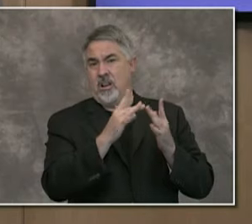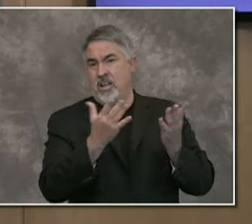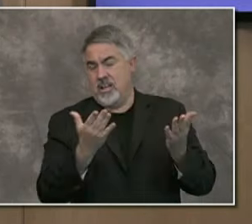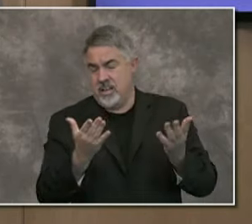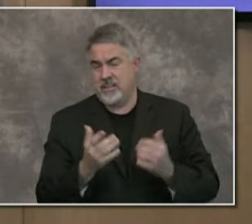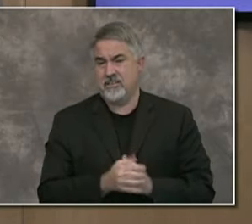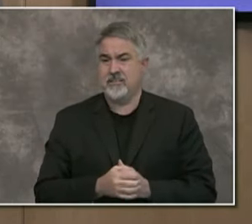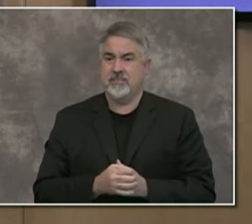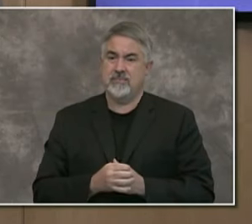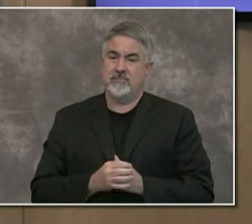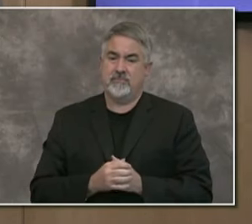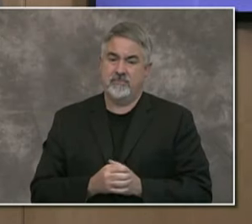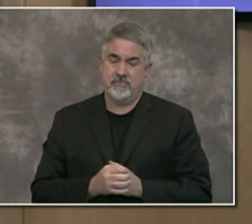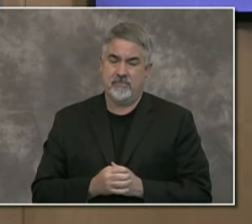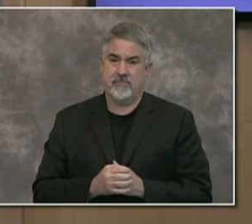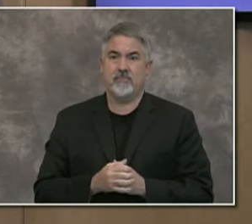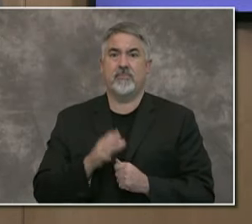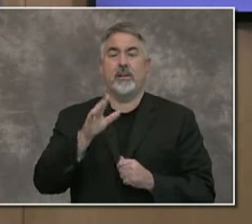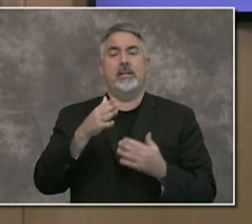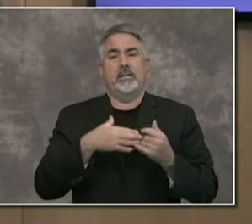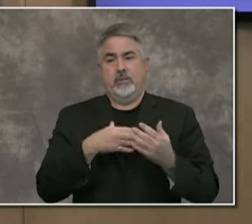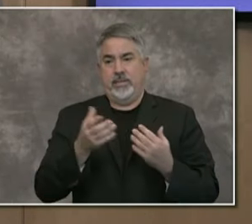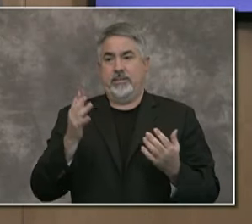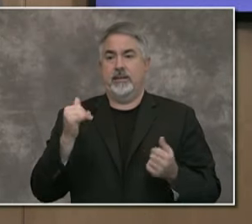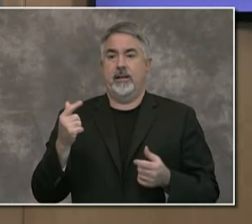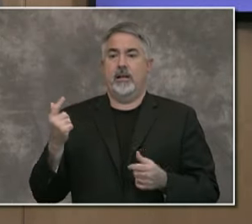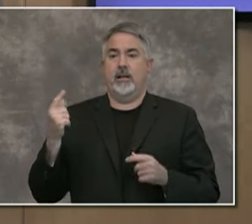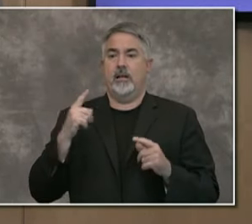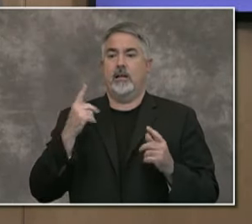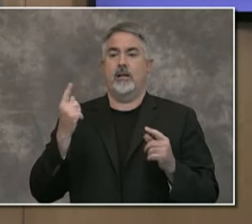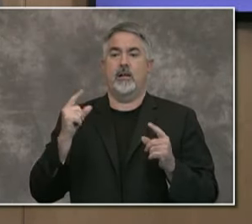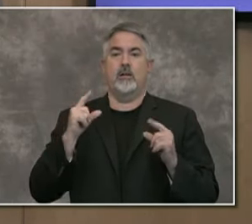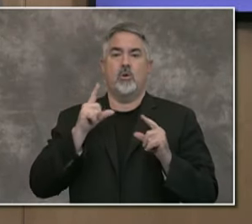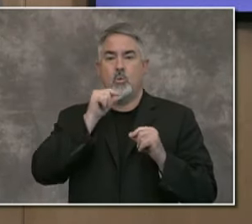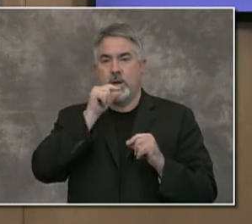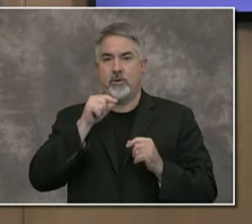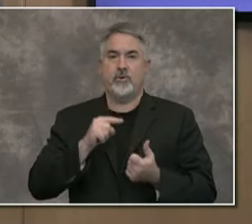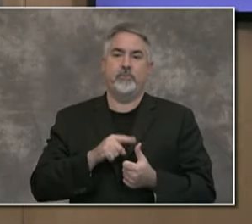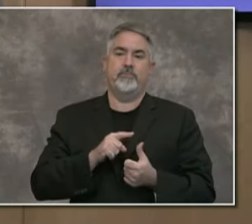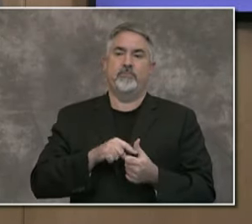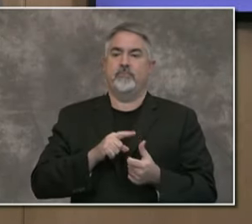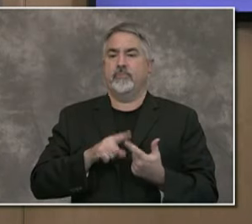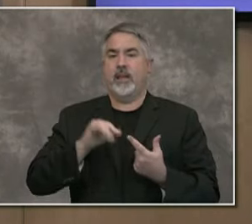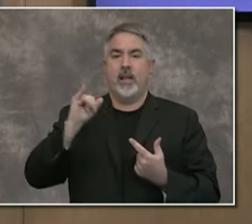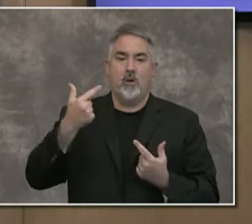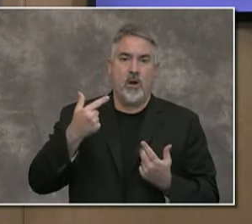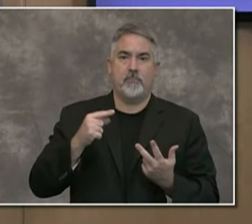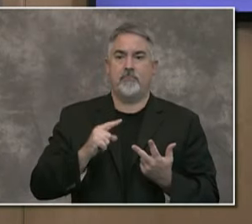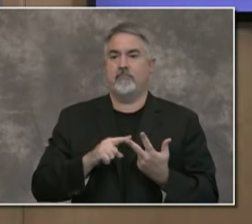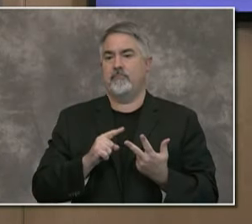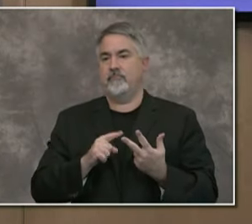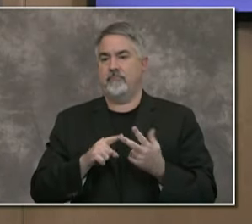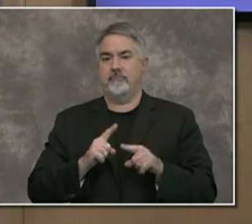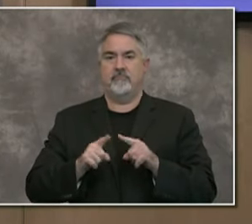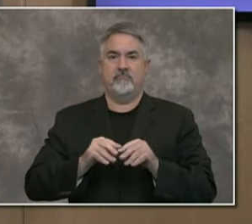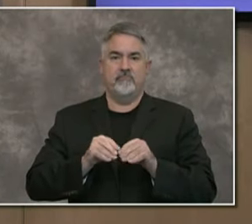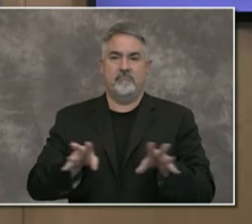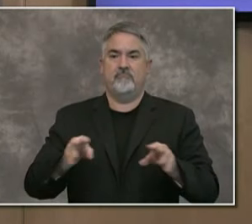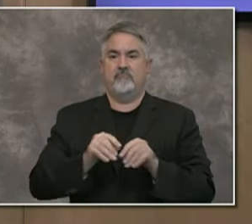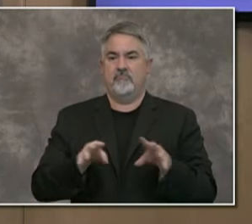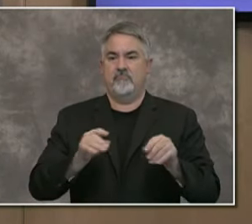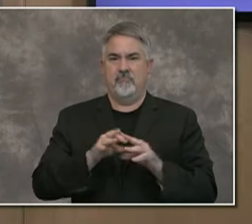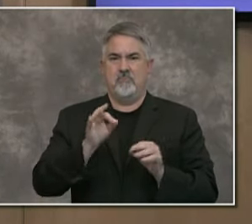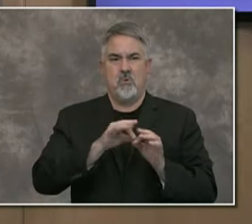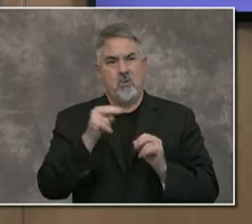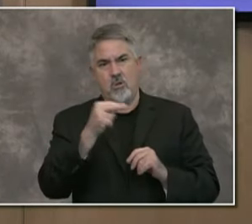online. Whether it's Facebook, Twitter, Zoom, Instagram, or another platform, please go online and